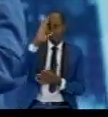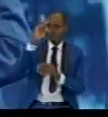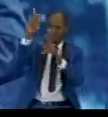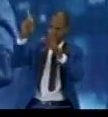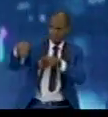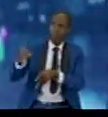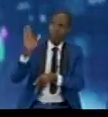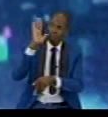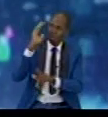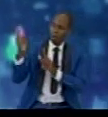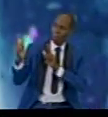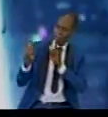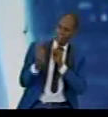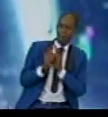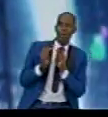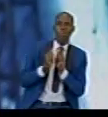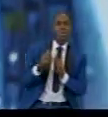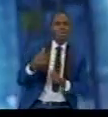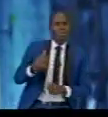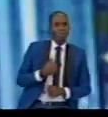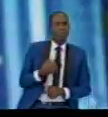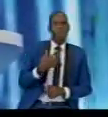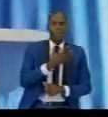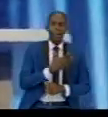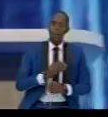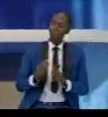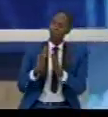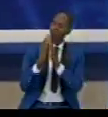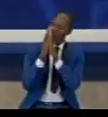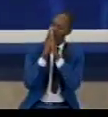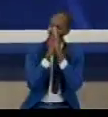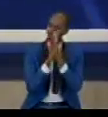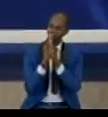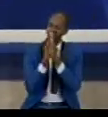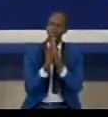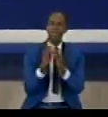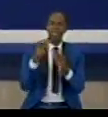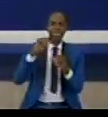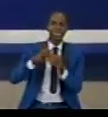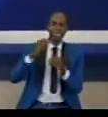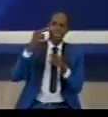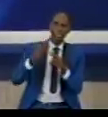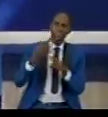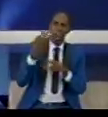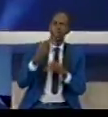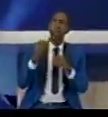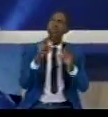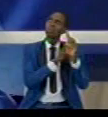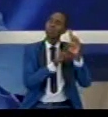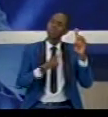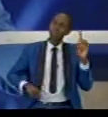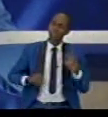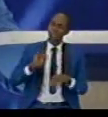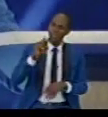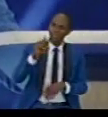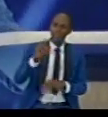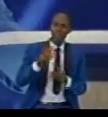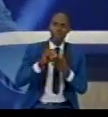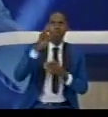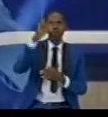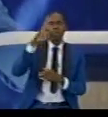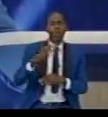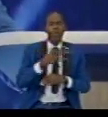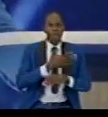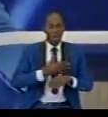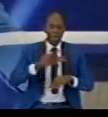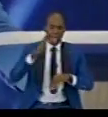to me at times and call on the name of the Lord is God and Strikes